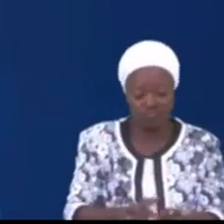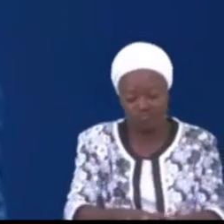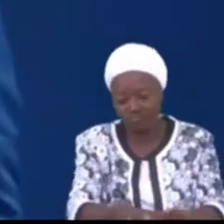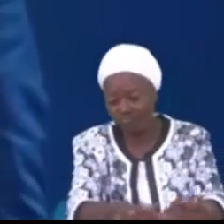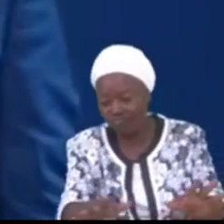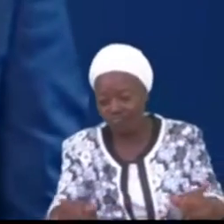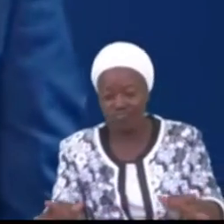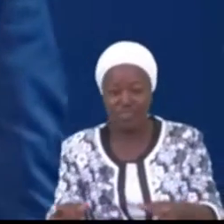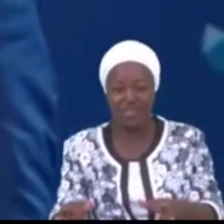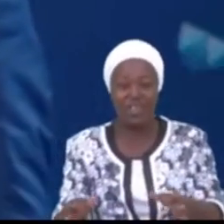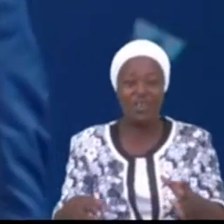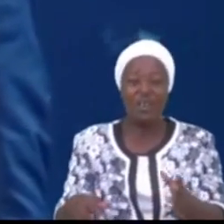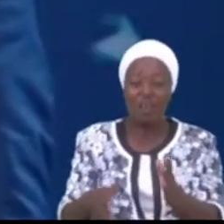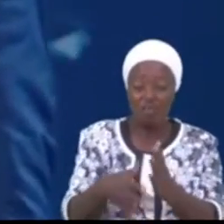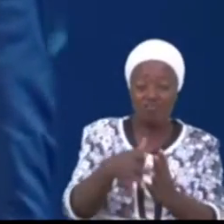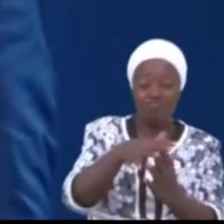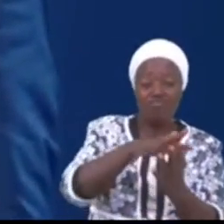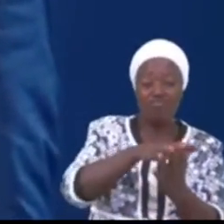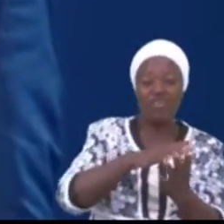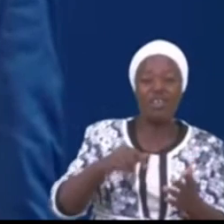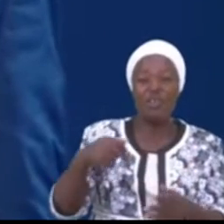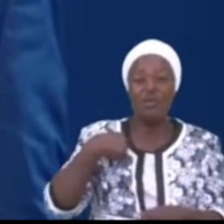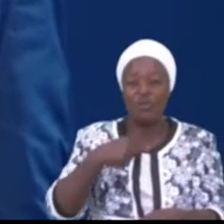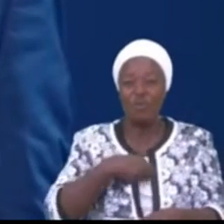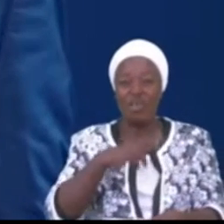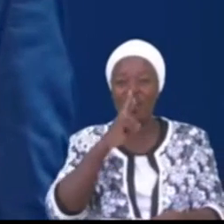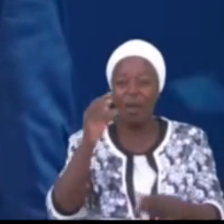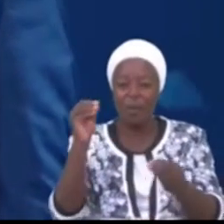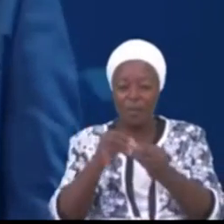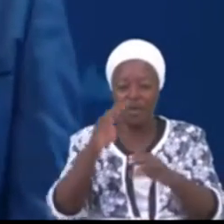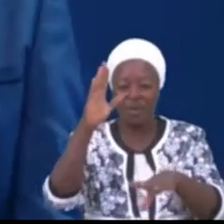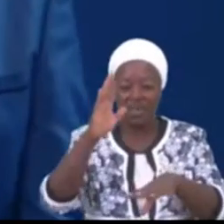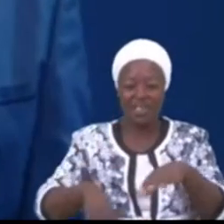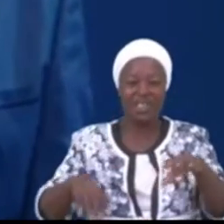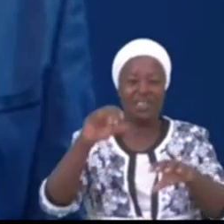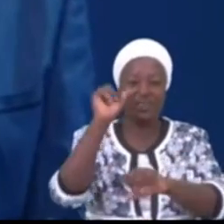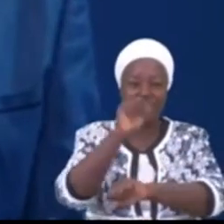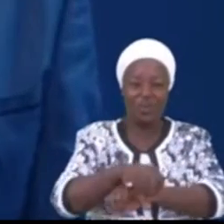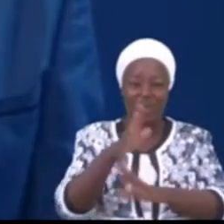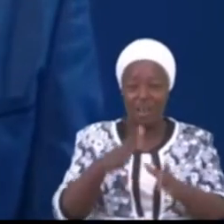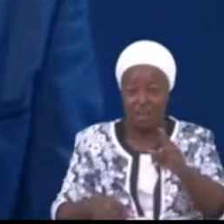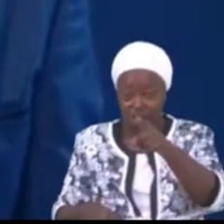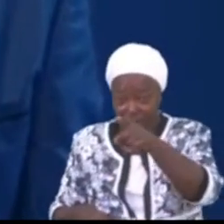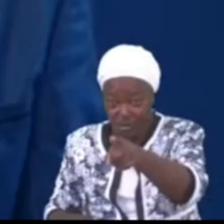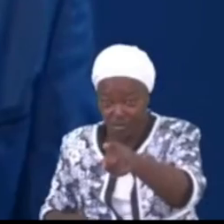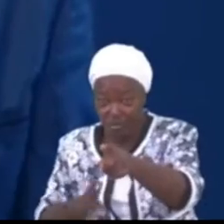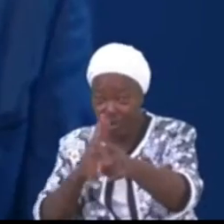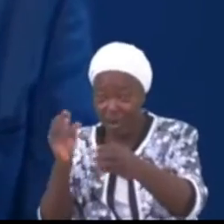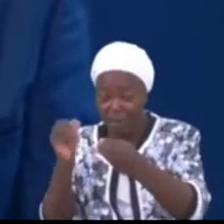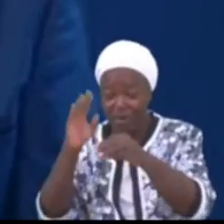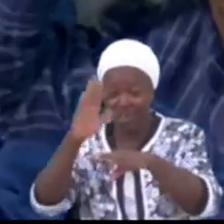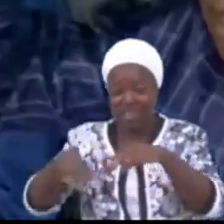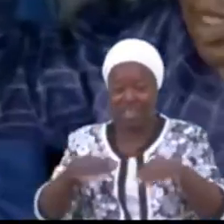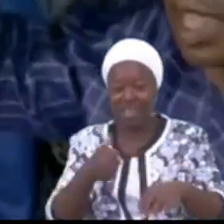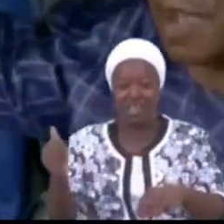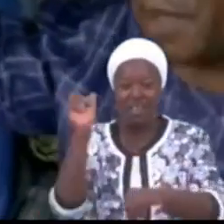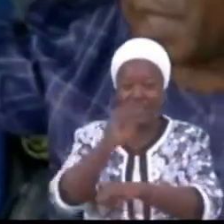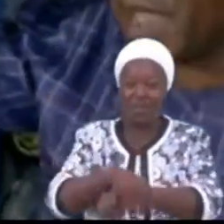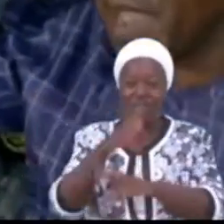we are more than conquerors. You are more than a